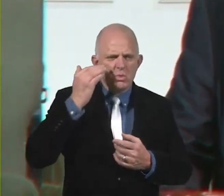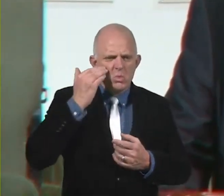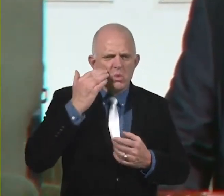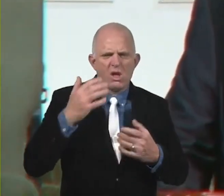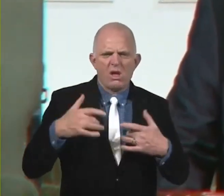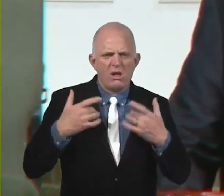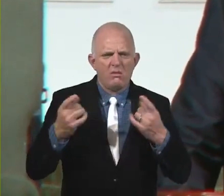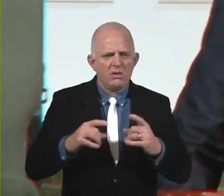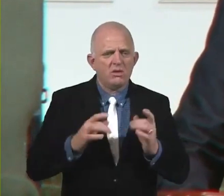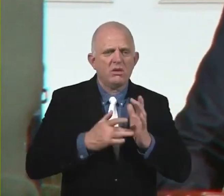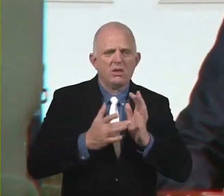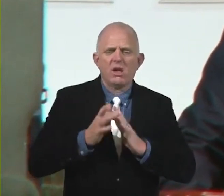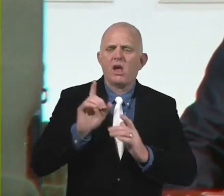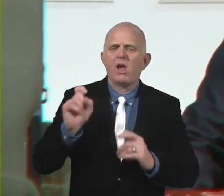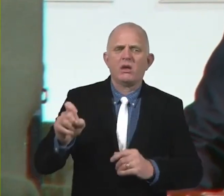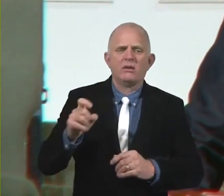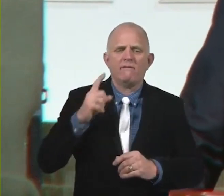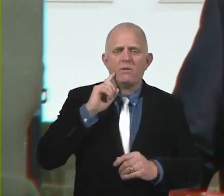drink.